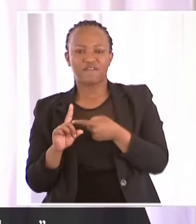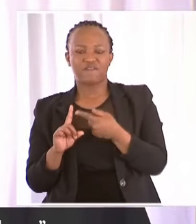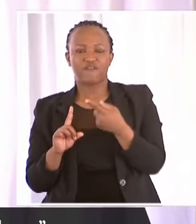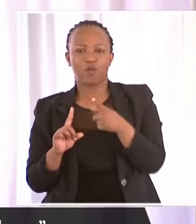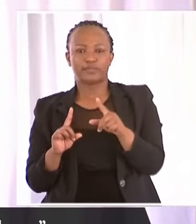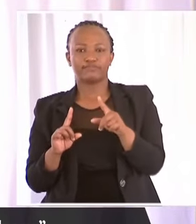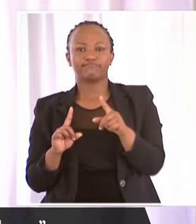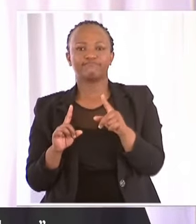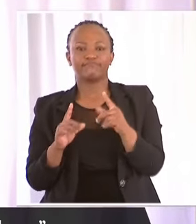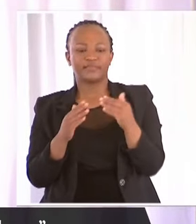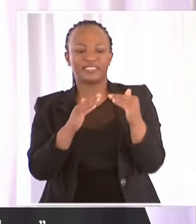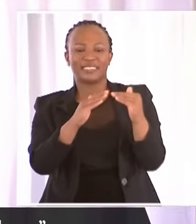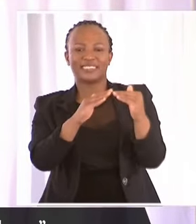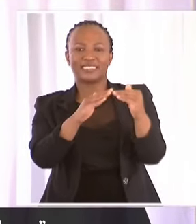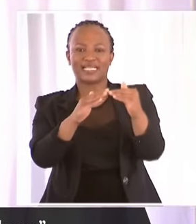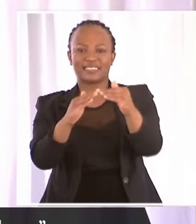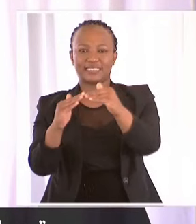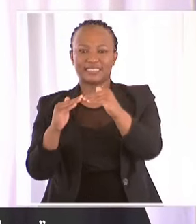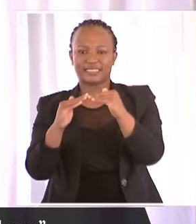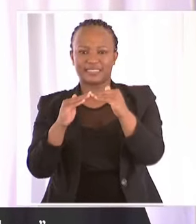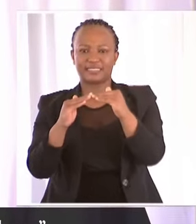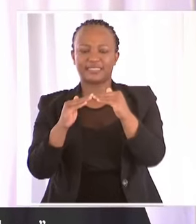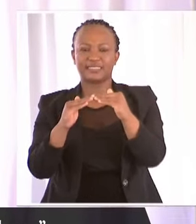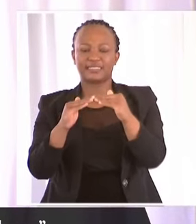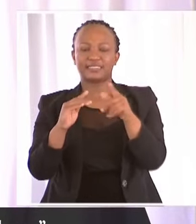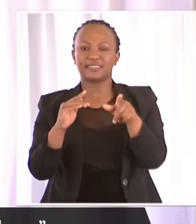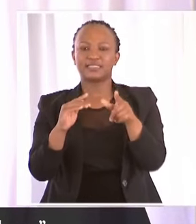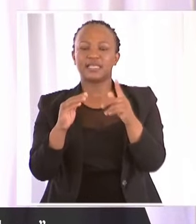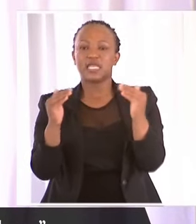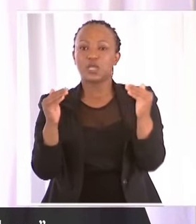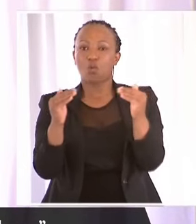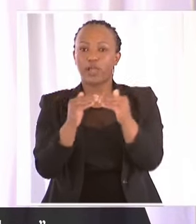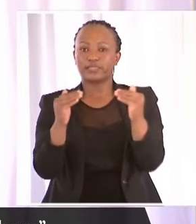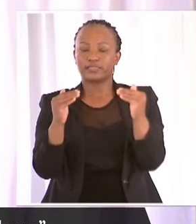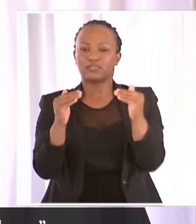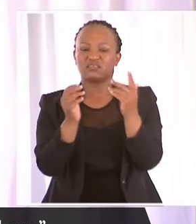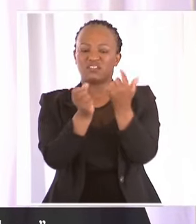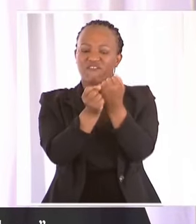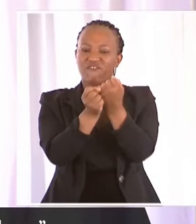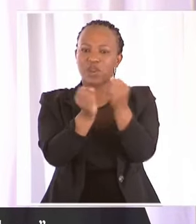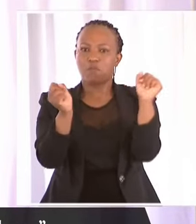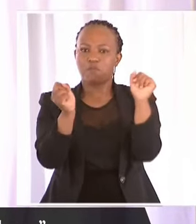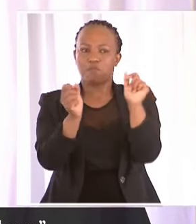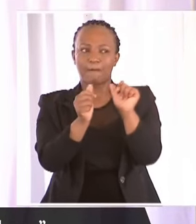freedom, and a better international relations